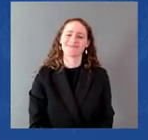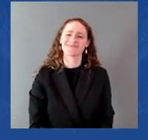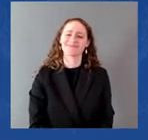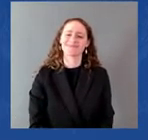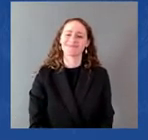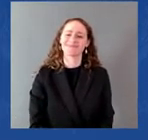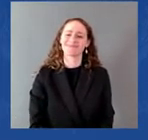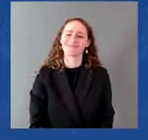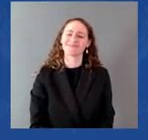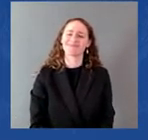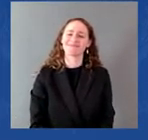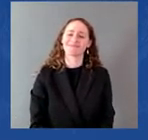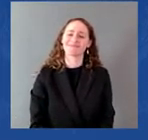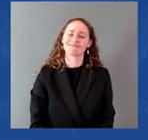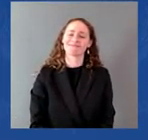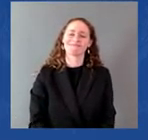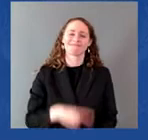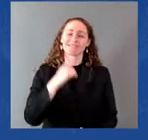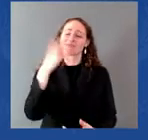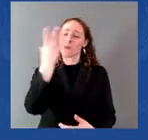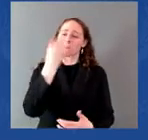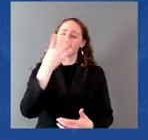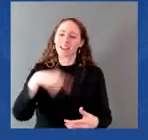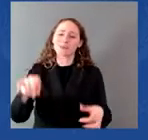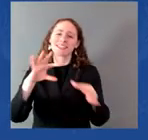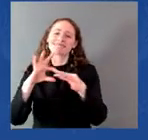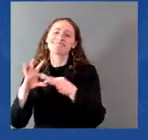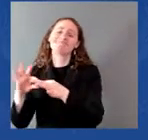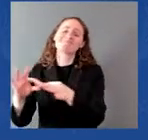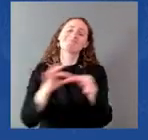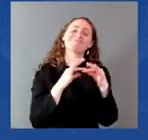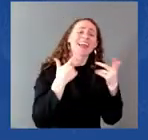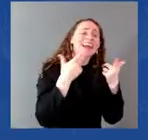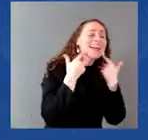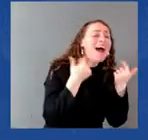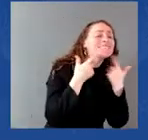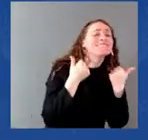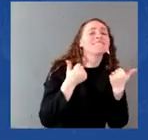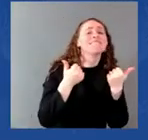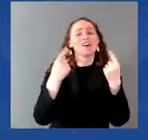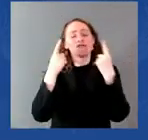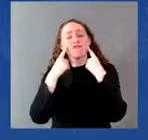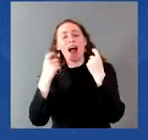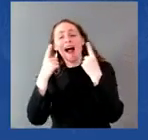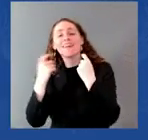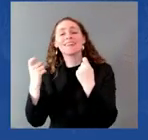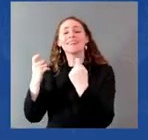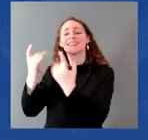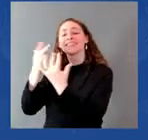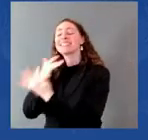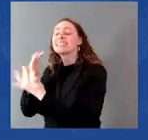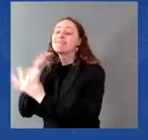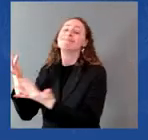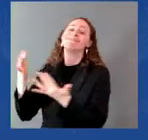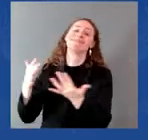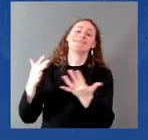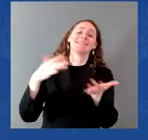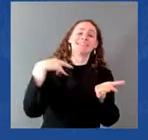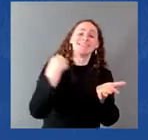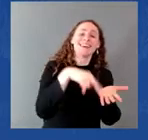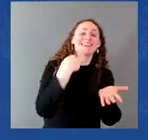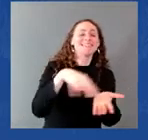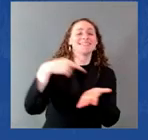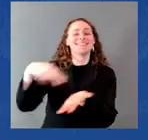dance. And generations of families have shared the love of your work. And our nation is stronger,